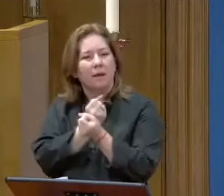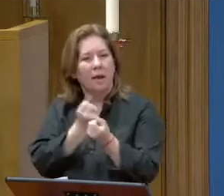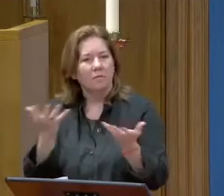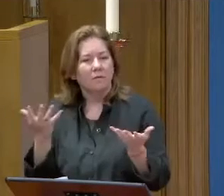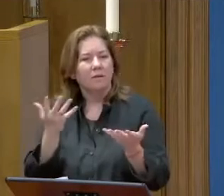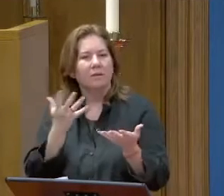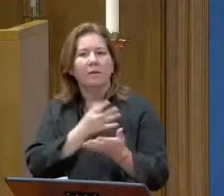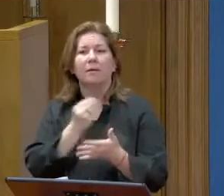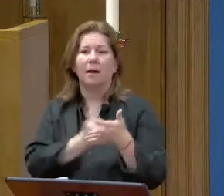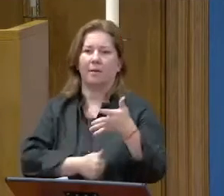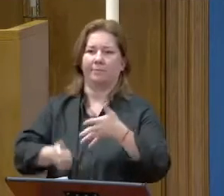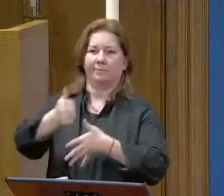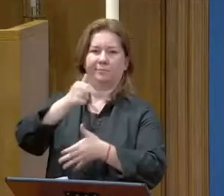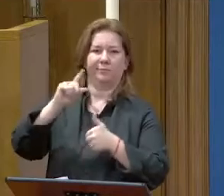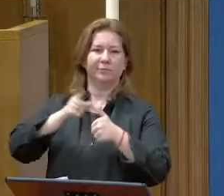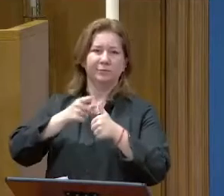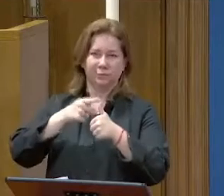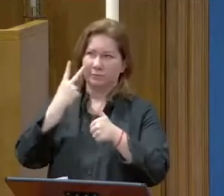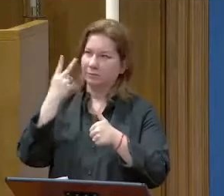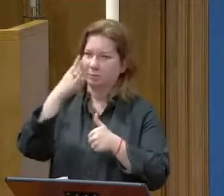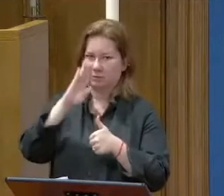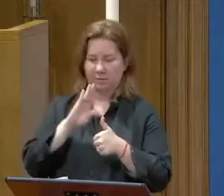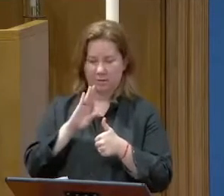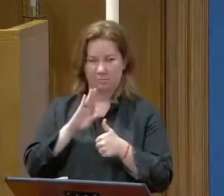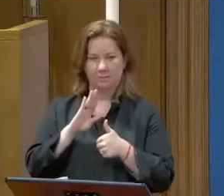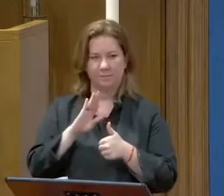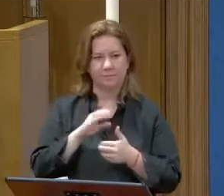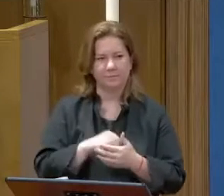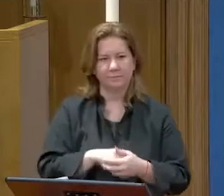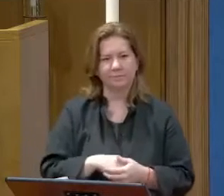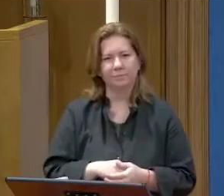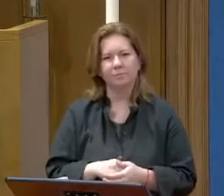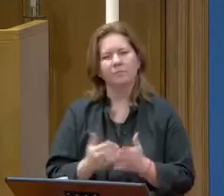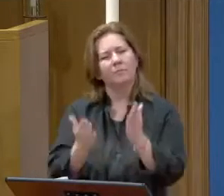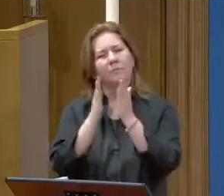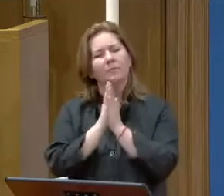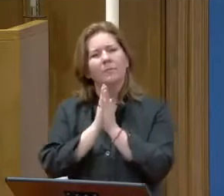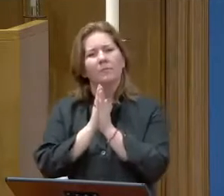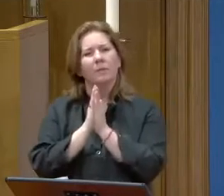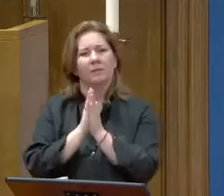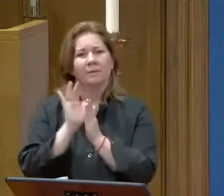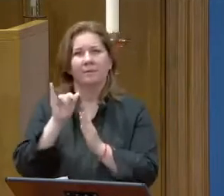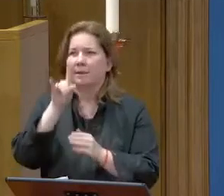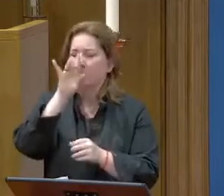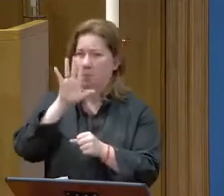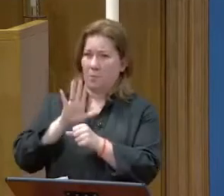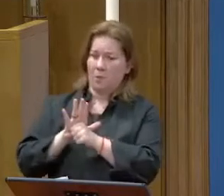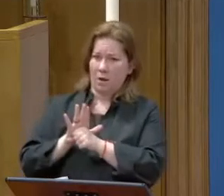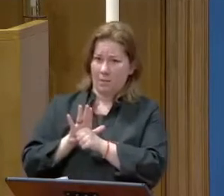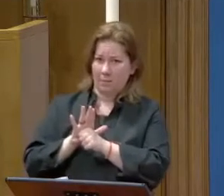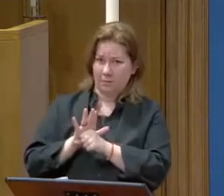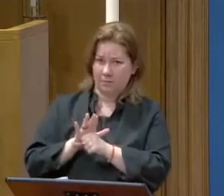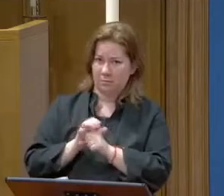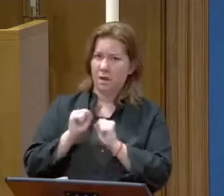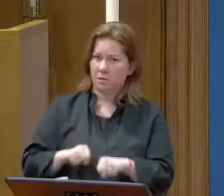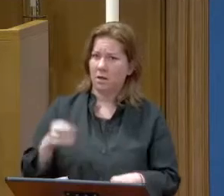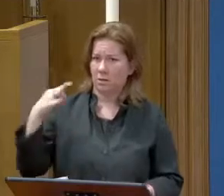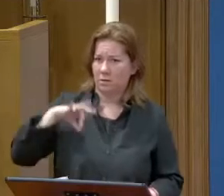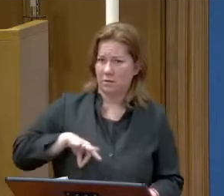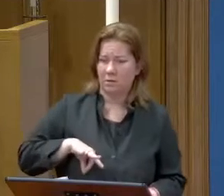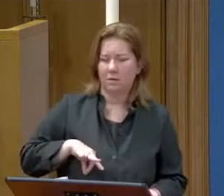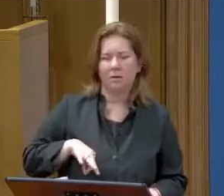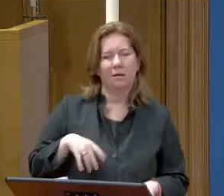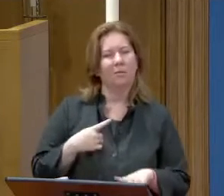above all things. It prays that we will be able to obtain these promises, but how could we